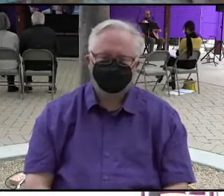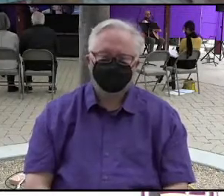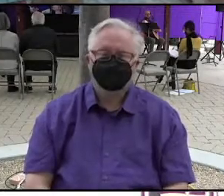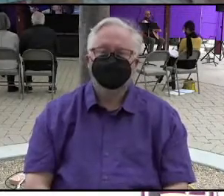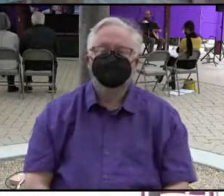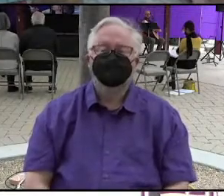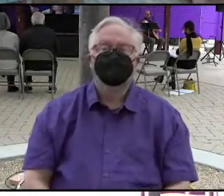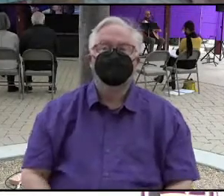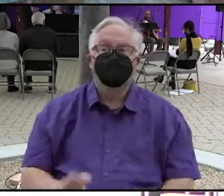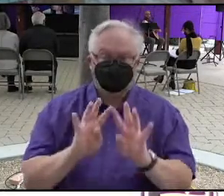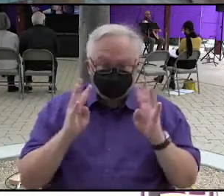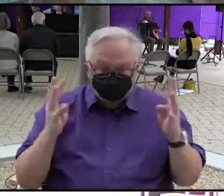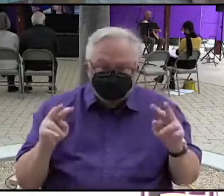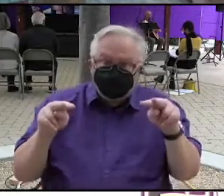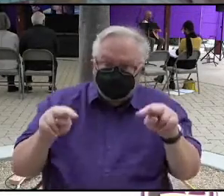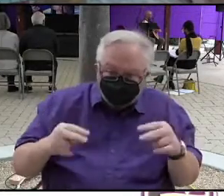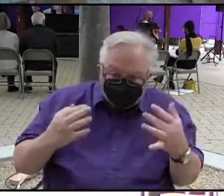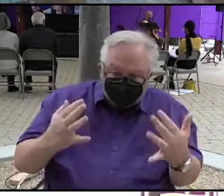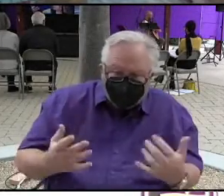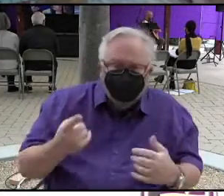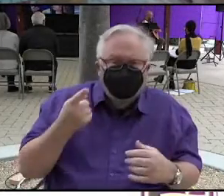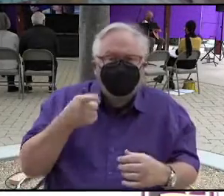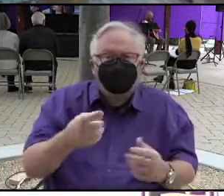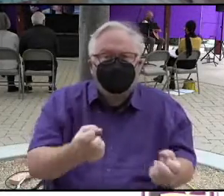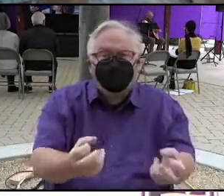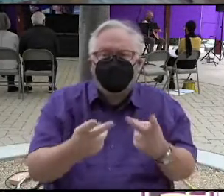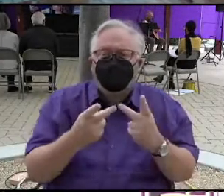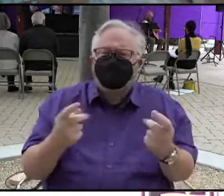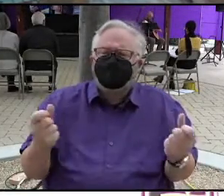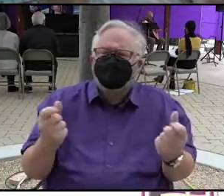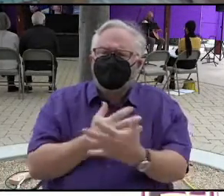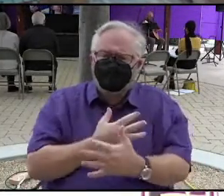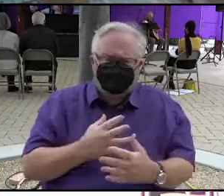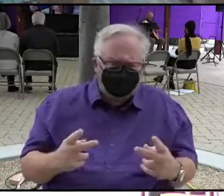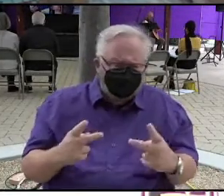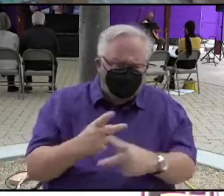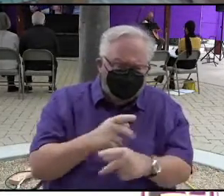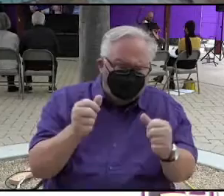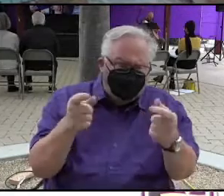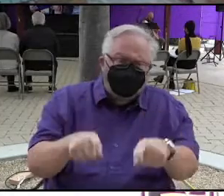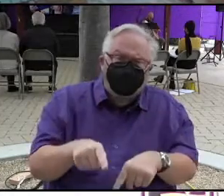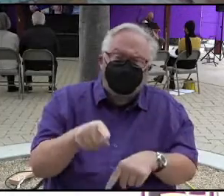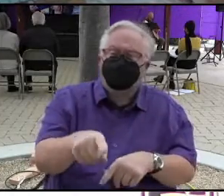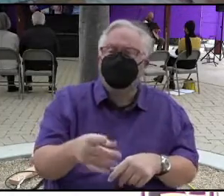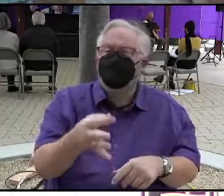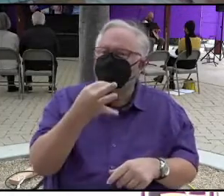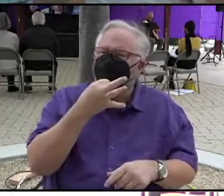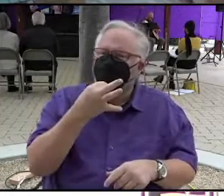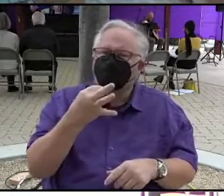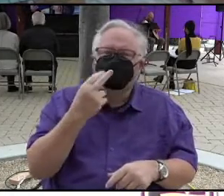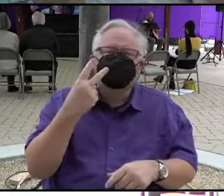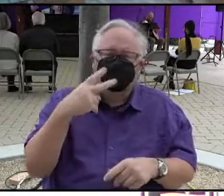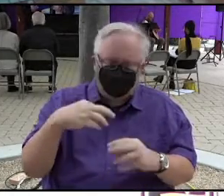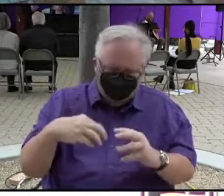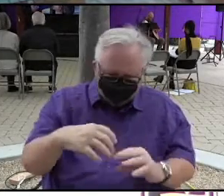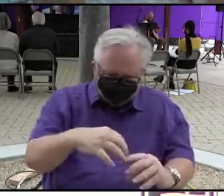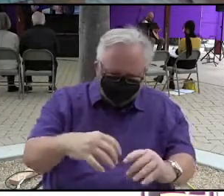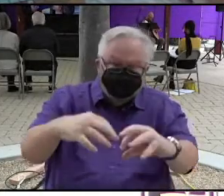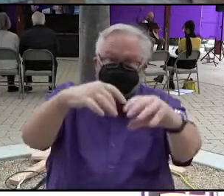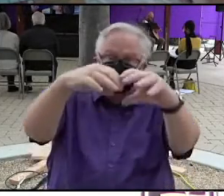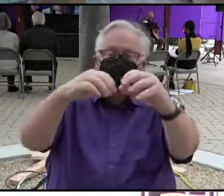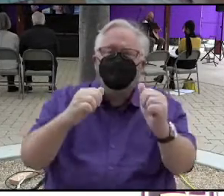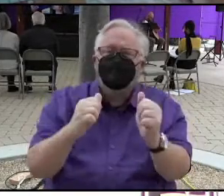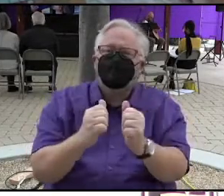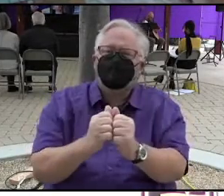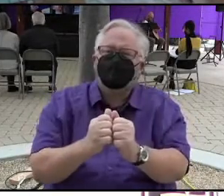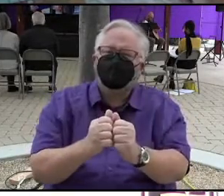They waited and waited for him to return, fearing the worst for their relative, and before long, a stream of bubbles rose with the small,